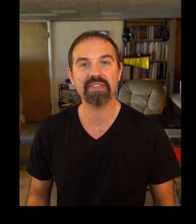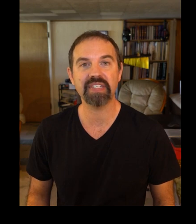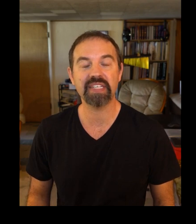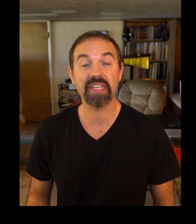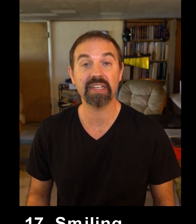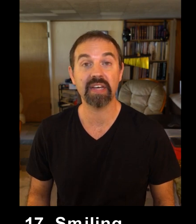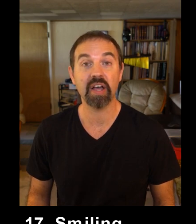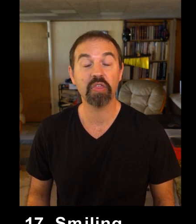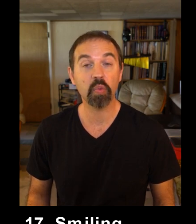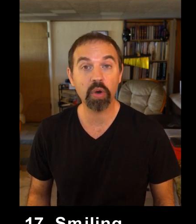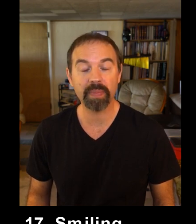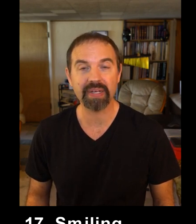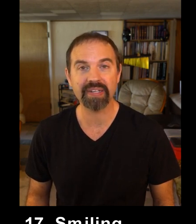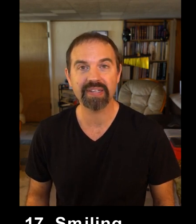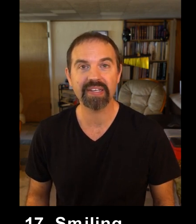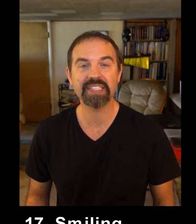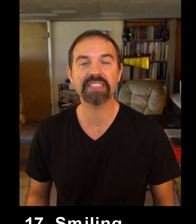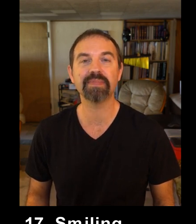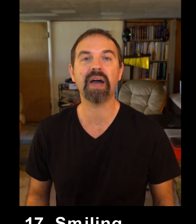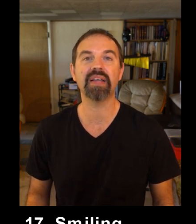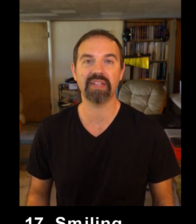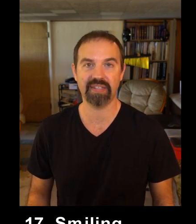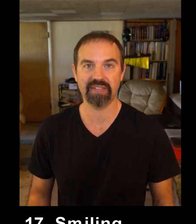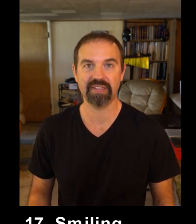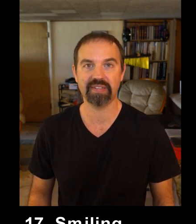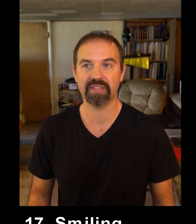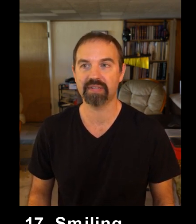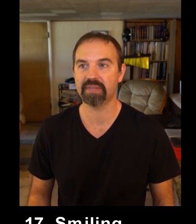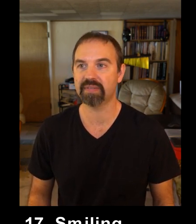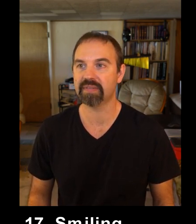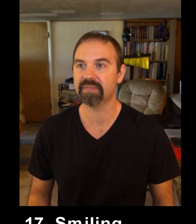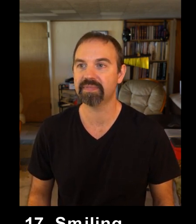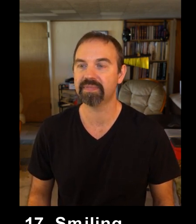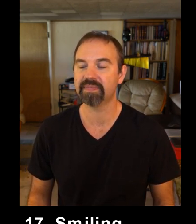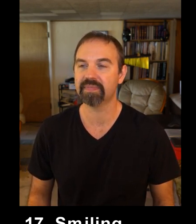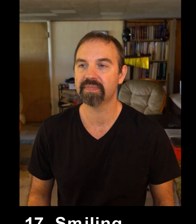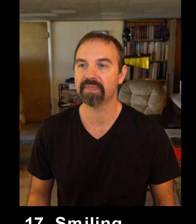Number 17, the woman is smiling.